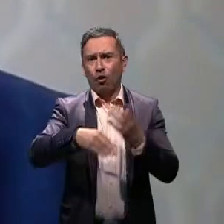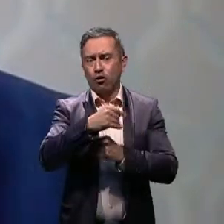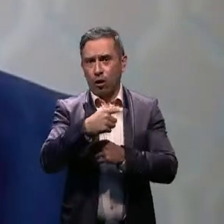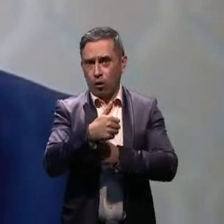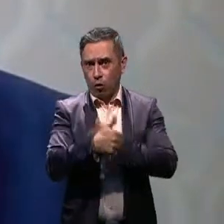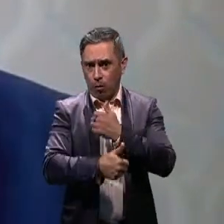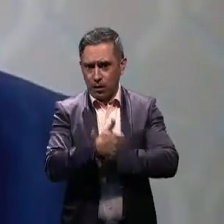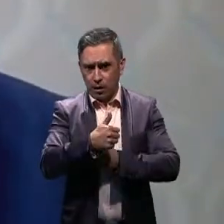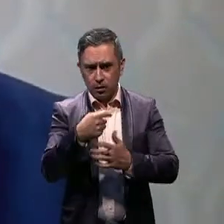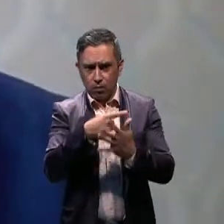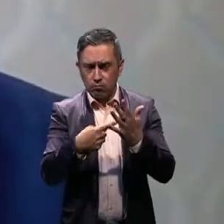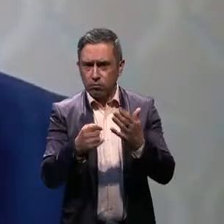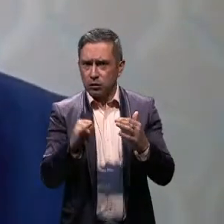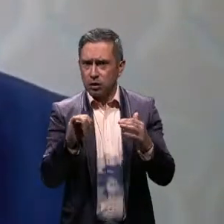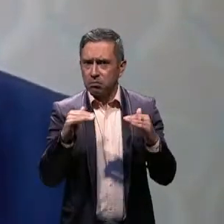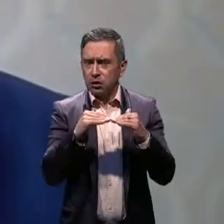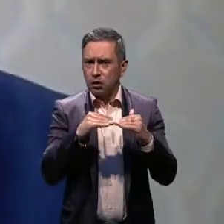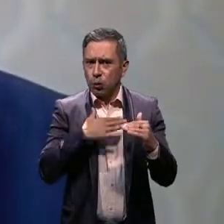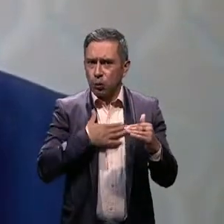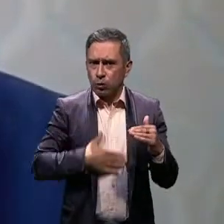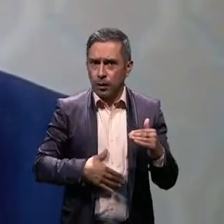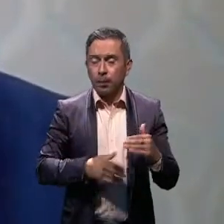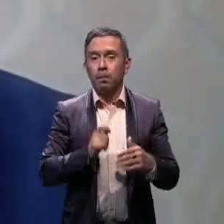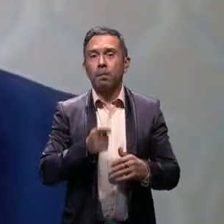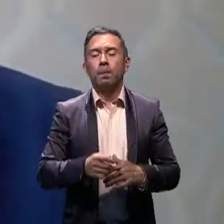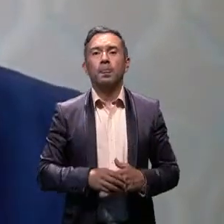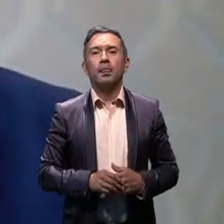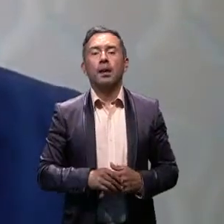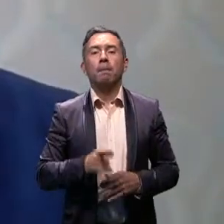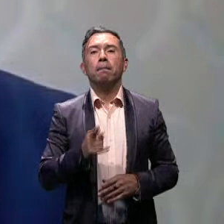fair competition in which